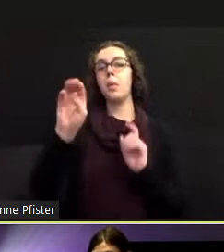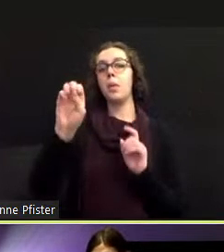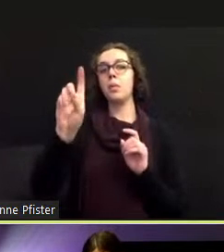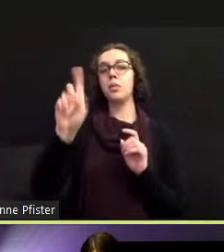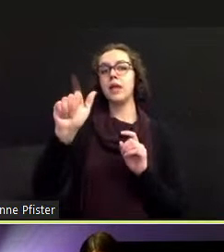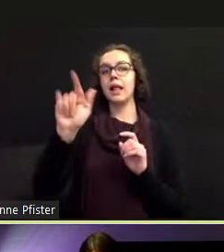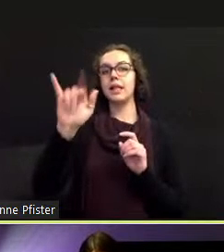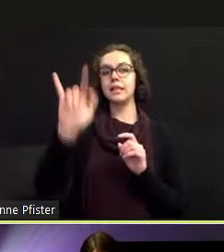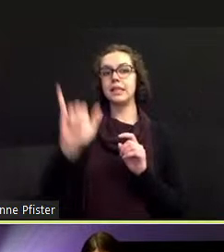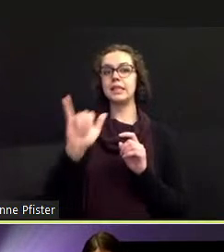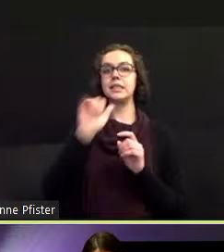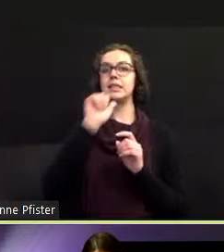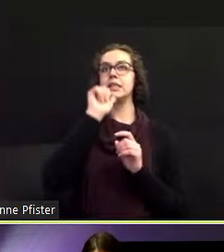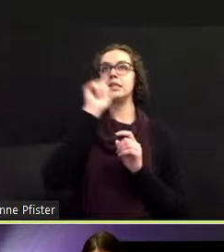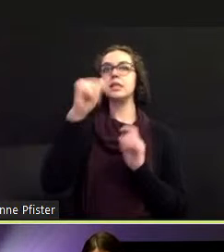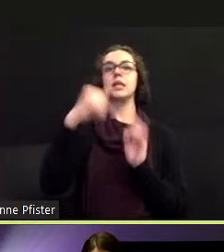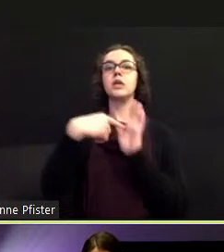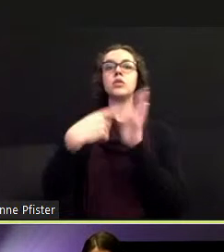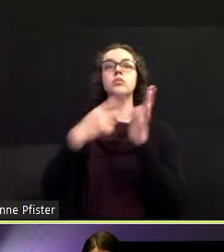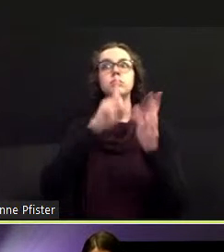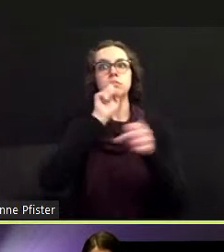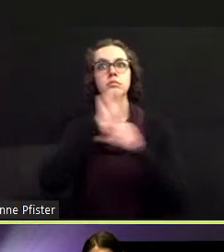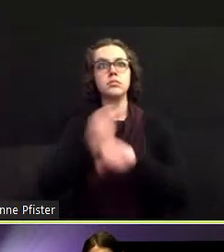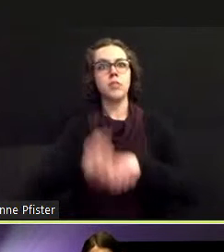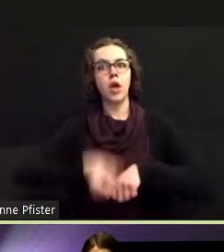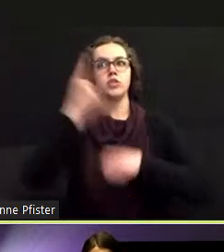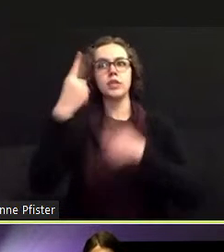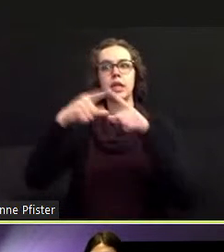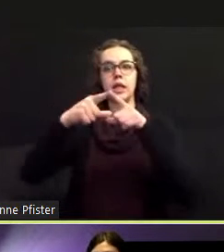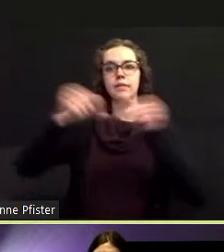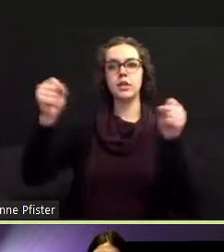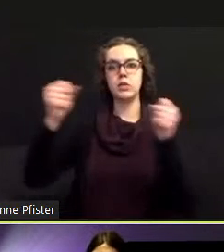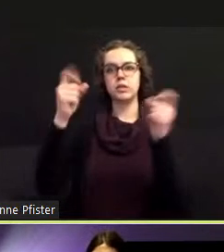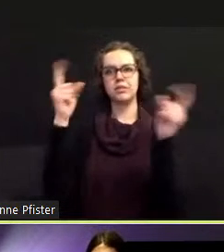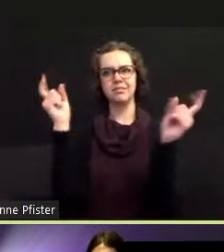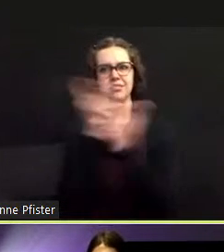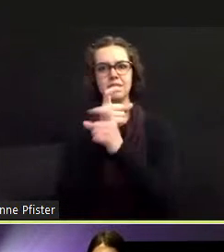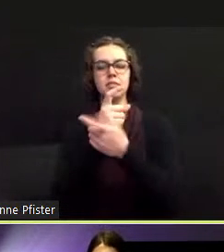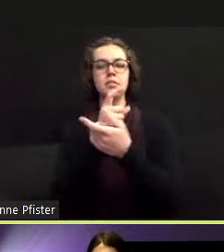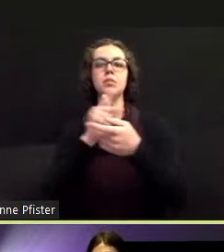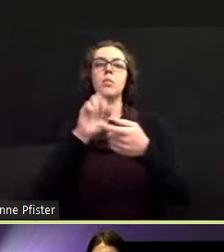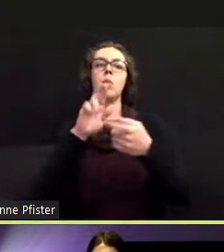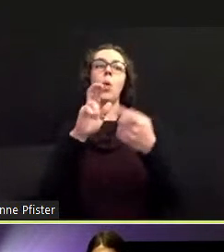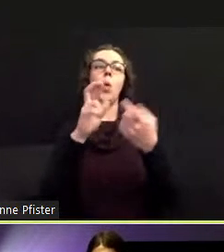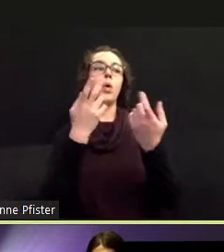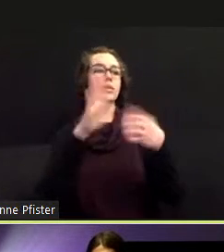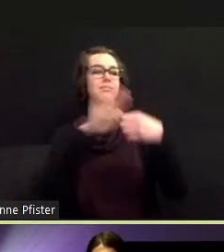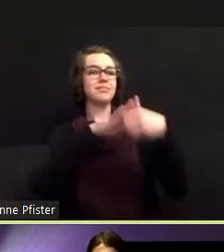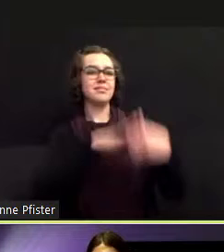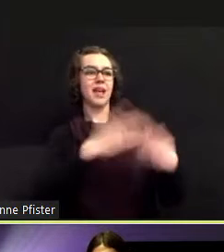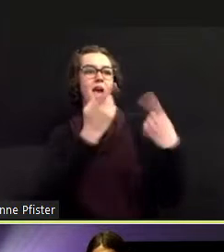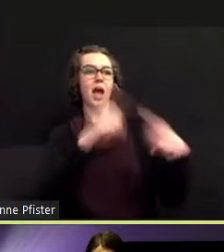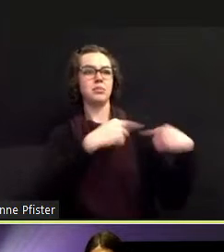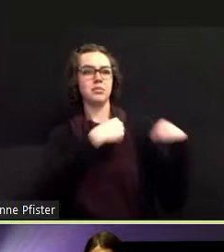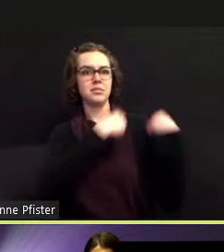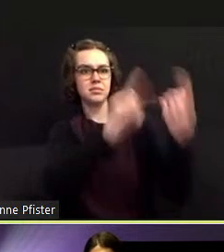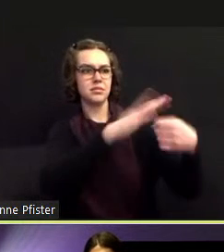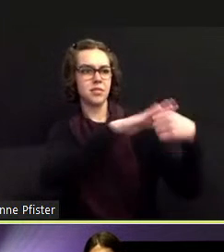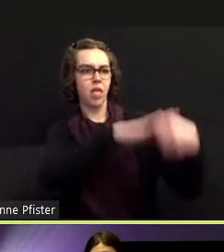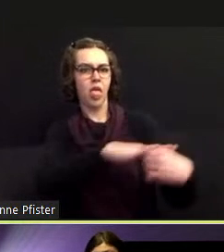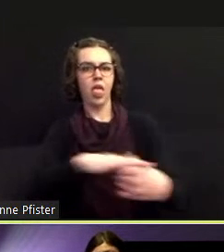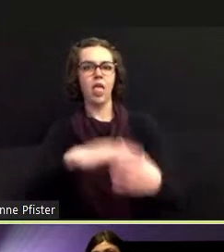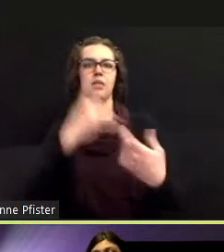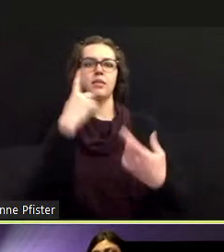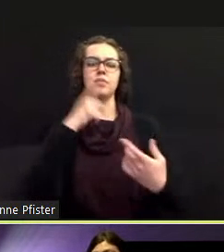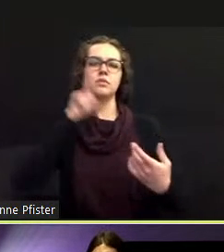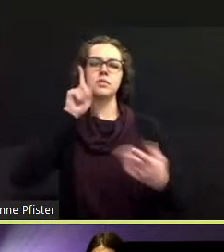of itself lead to greater understanding of linguistic complexities or redress discriminatory dynamics and structures. For